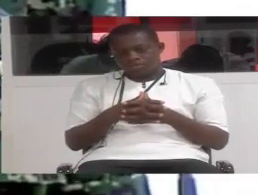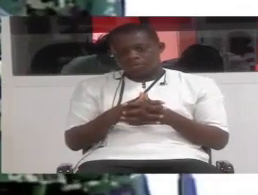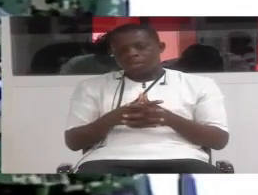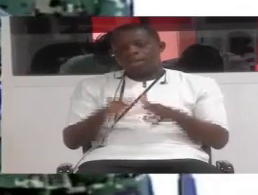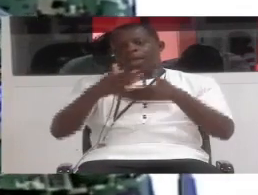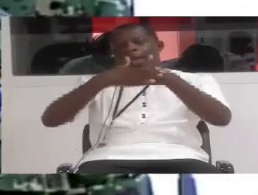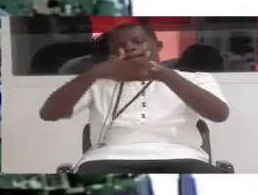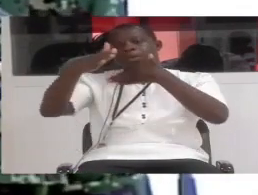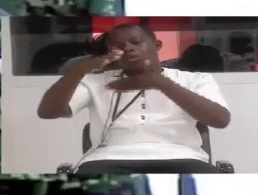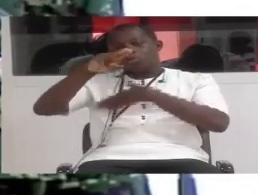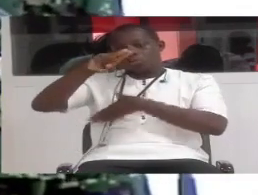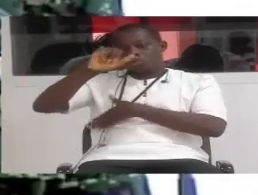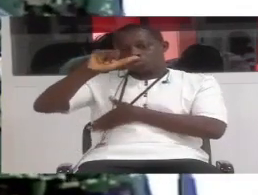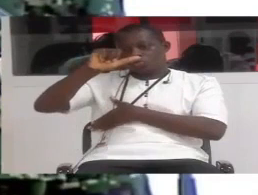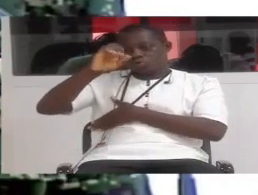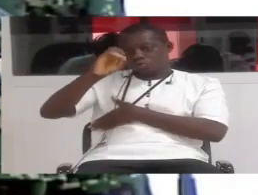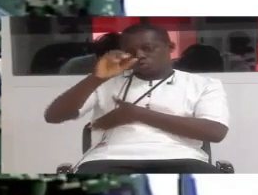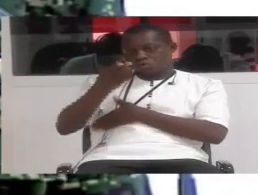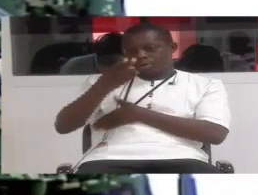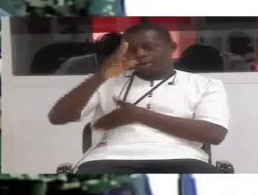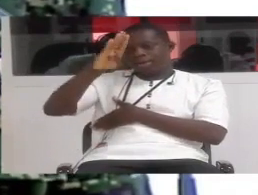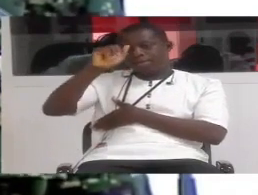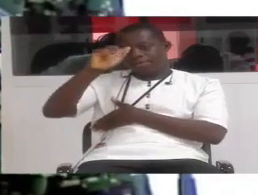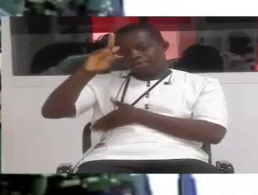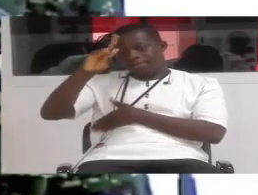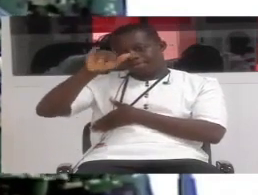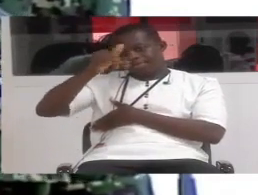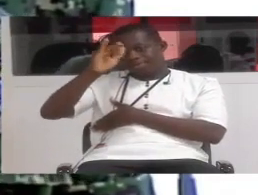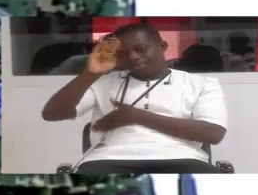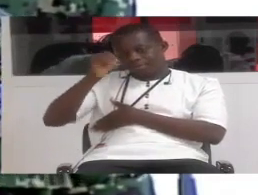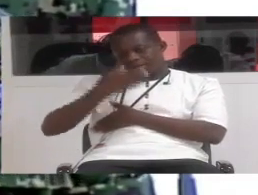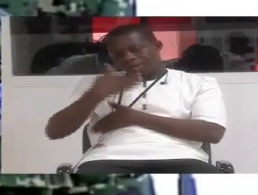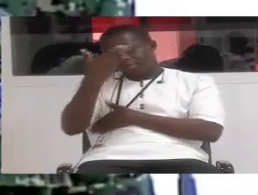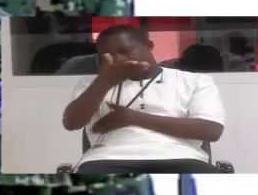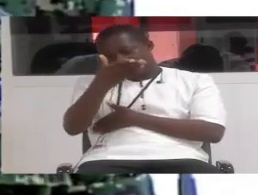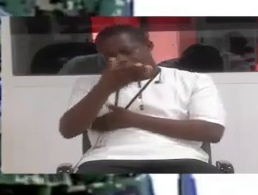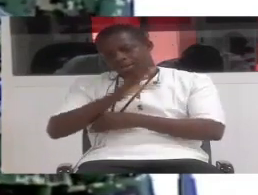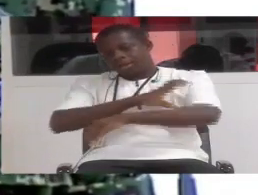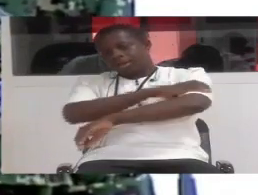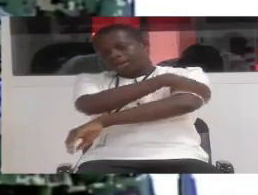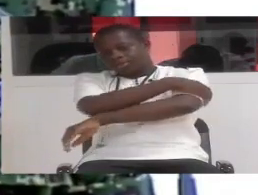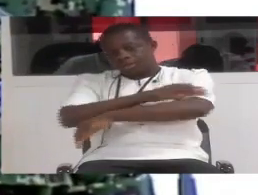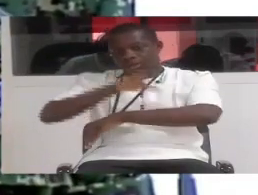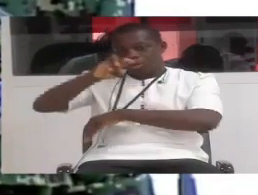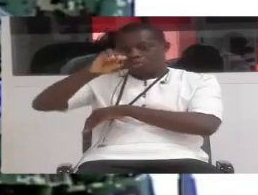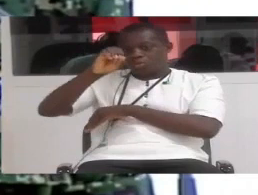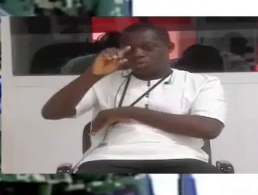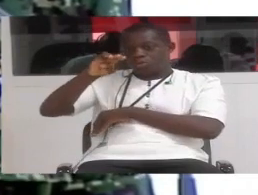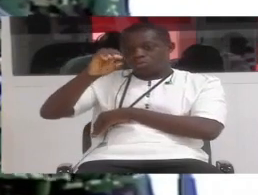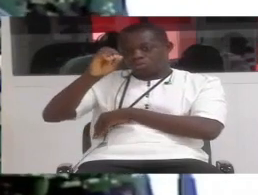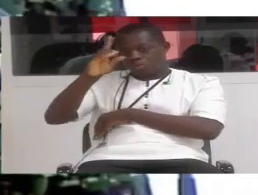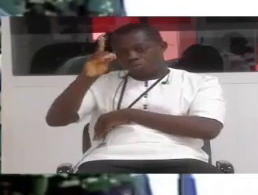Major Noa Badji mu ngi fa. Major Noa Badji was there. Captain Momodou Diadju alias Rambo mu